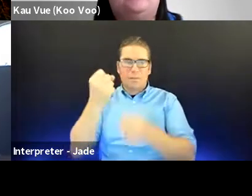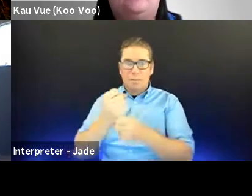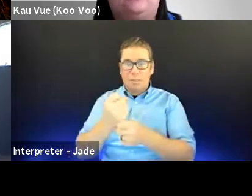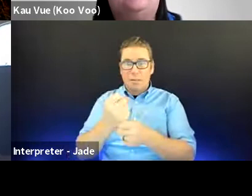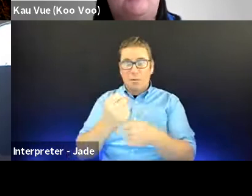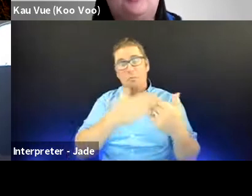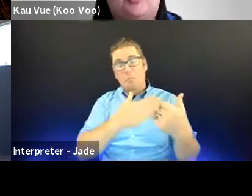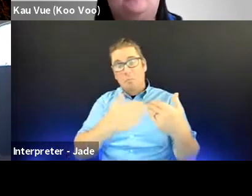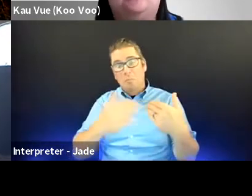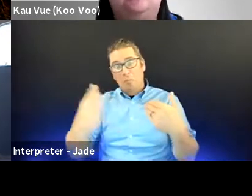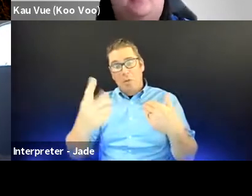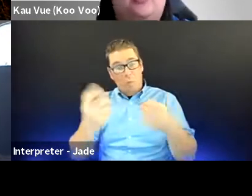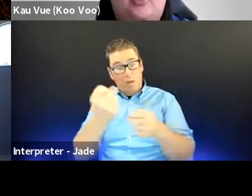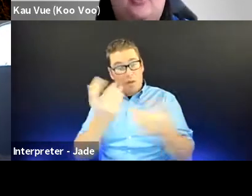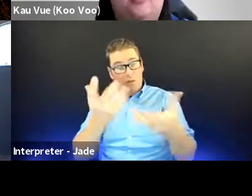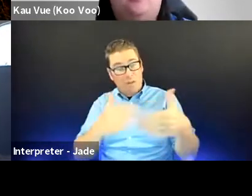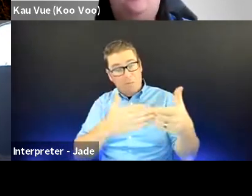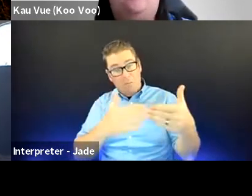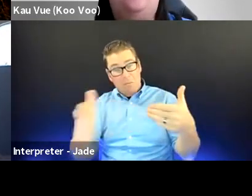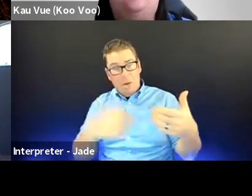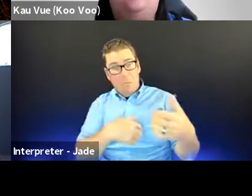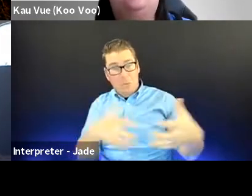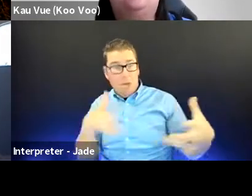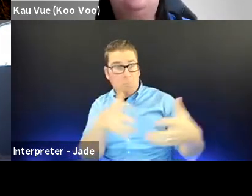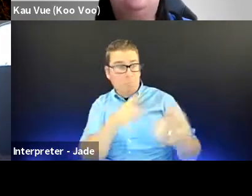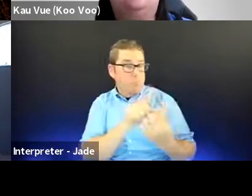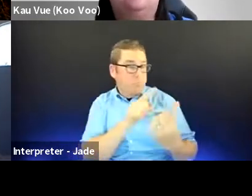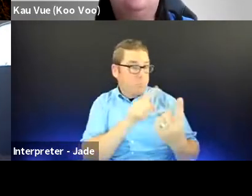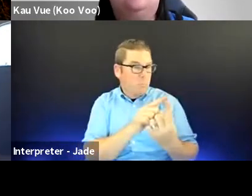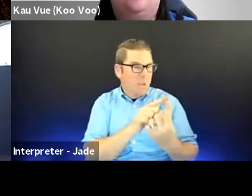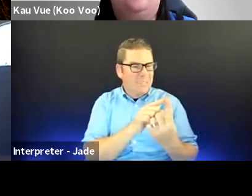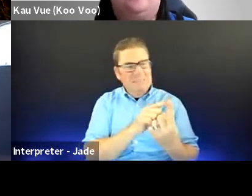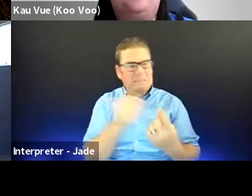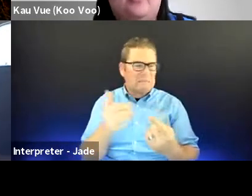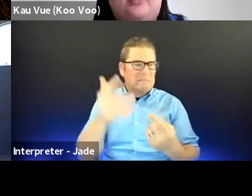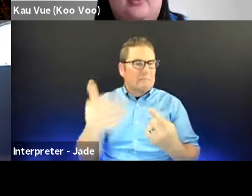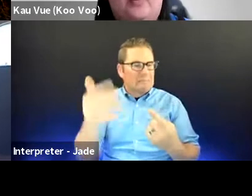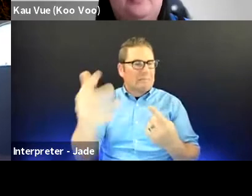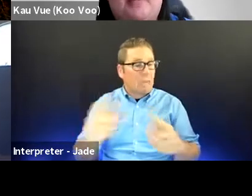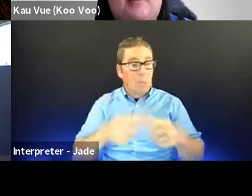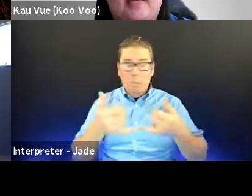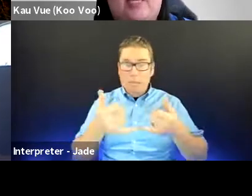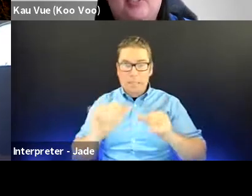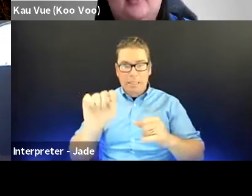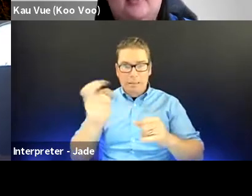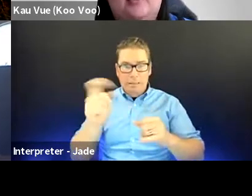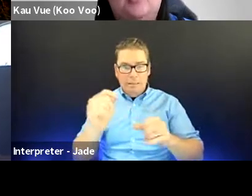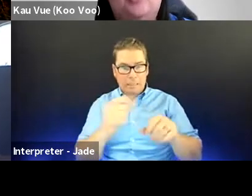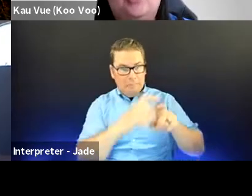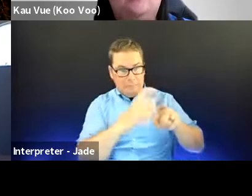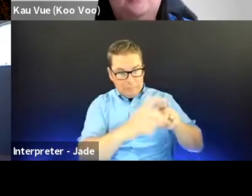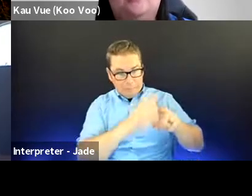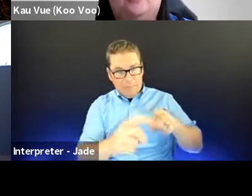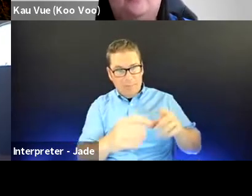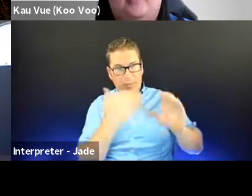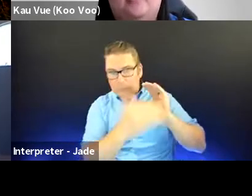didn't meet with her as much, I would still text her and I would still email her. We would meet up occasionally. And so